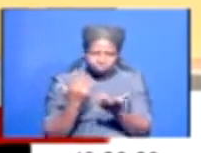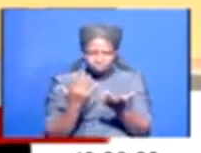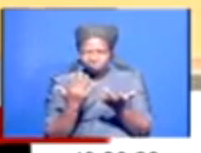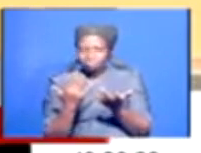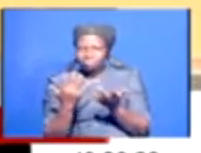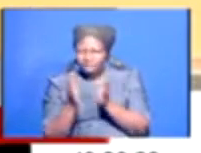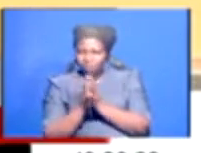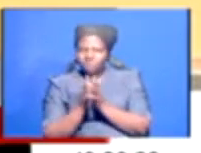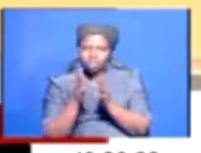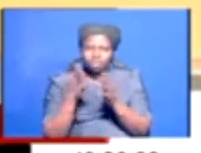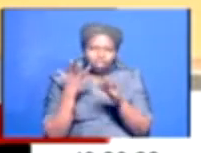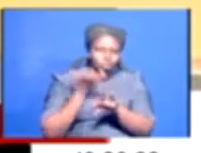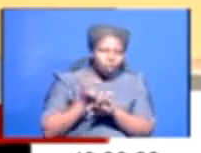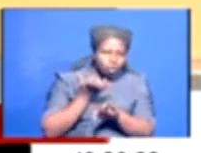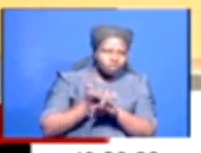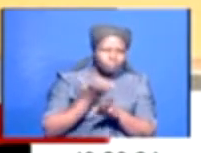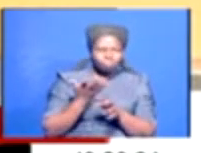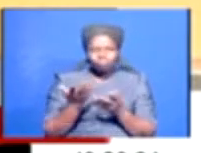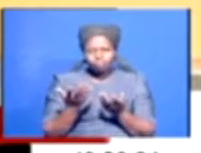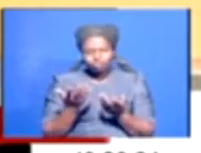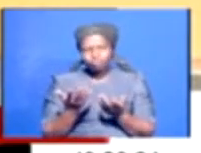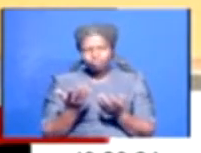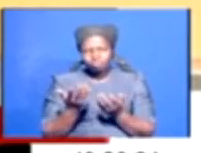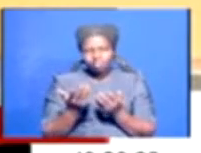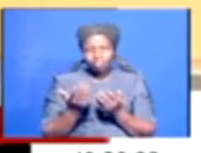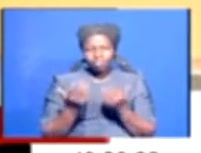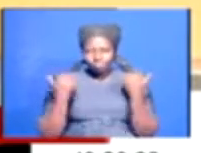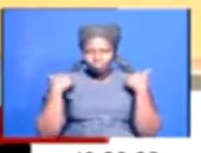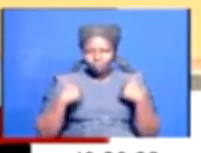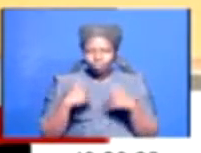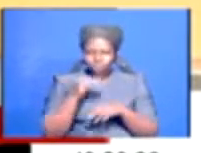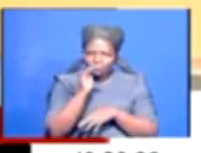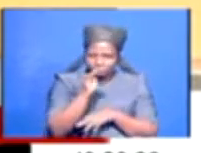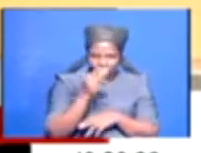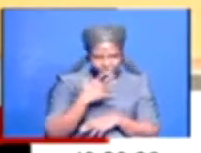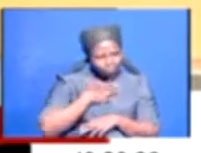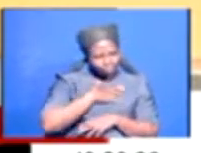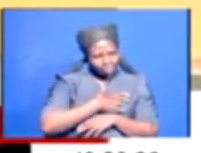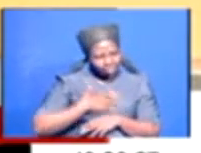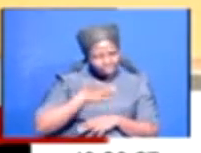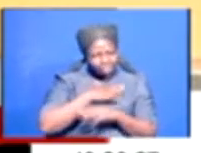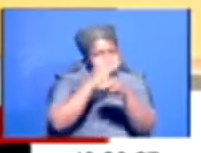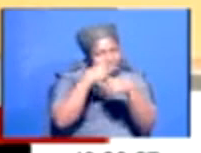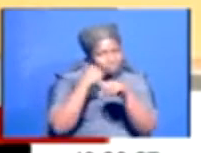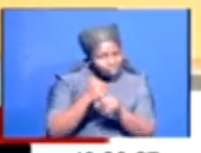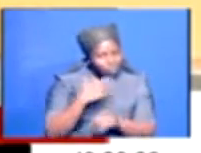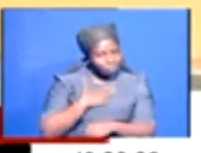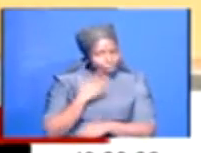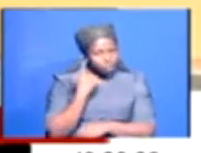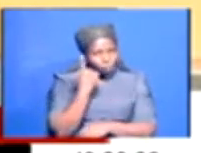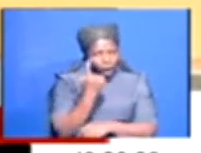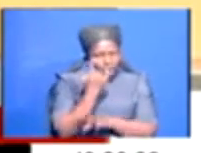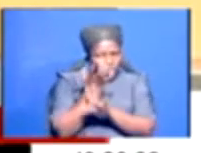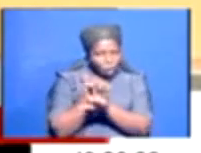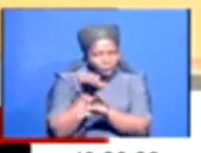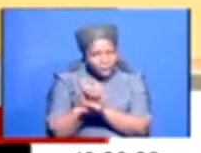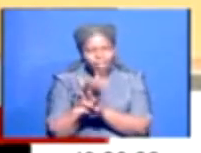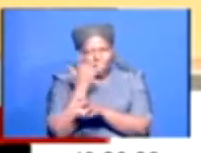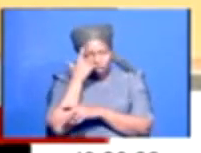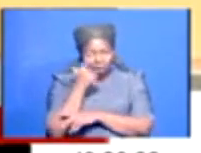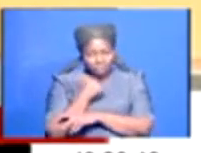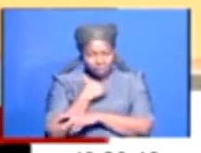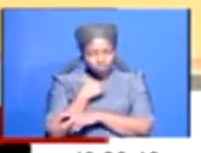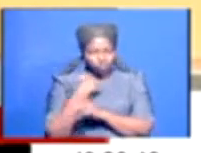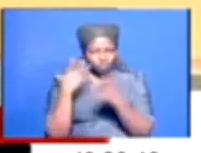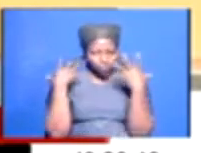stone nini concretes. I asked them to make me one so that I should do practice